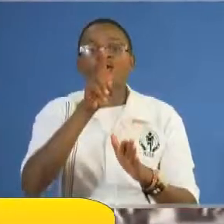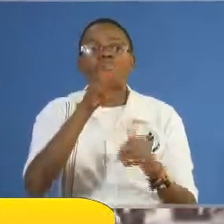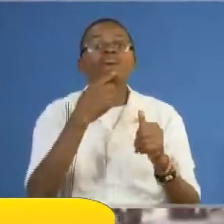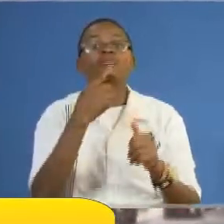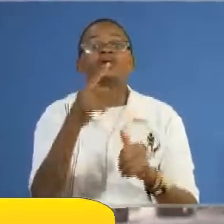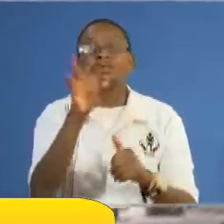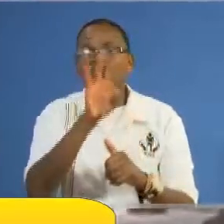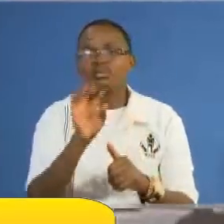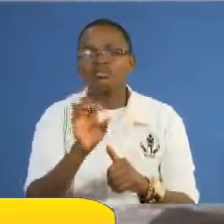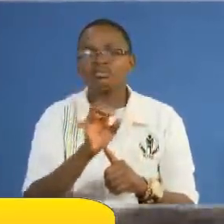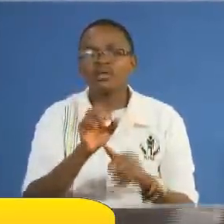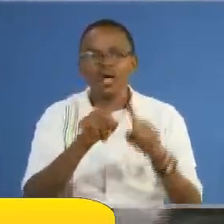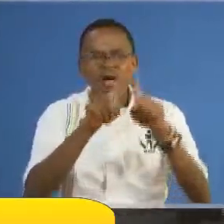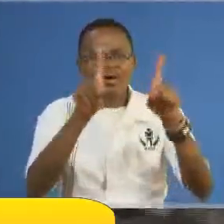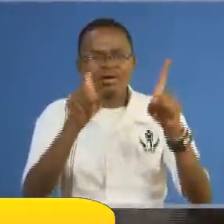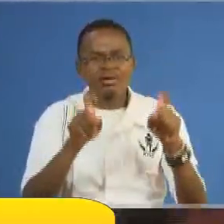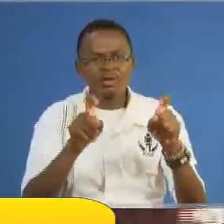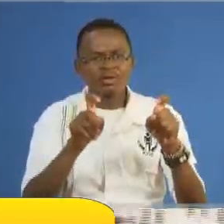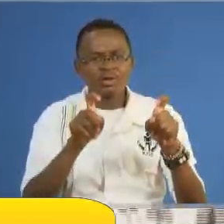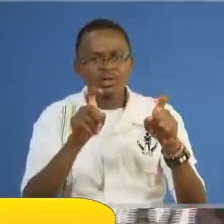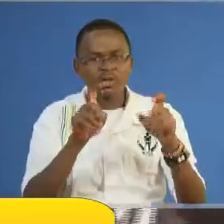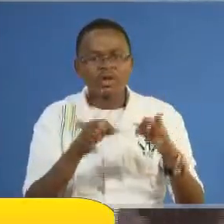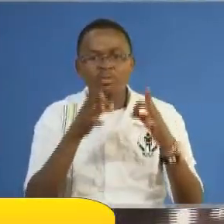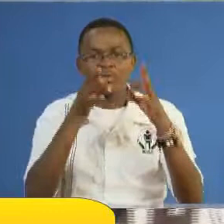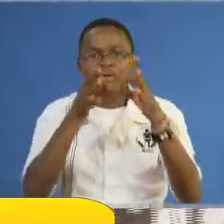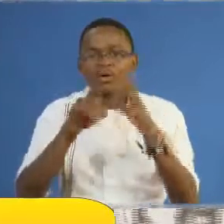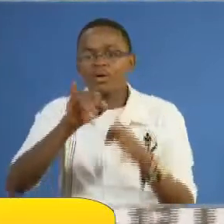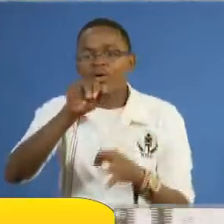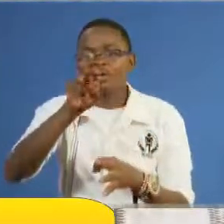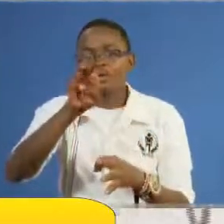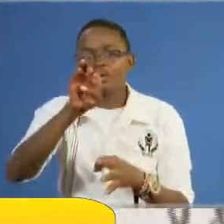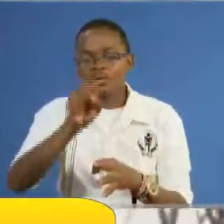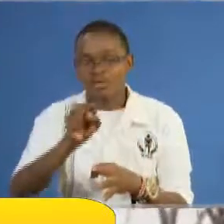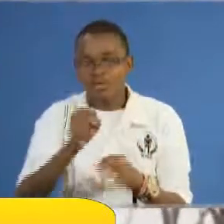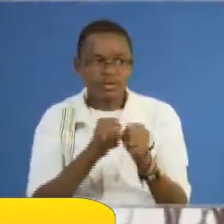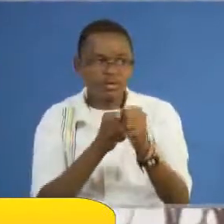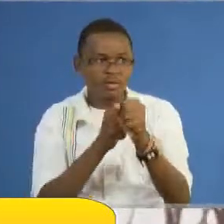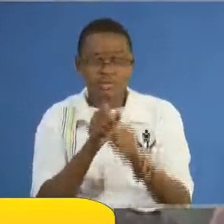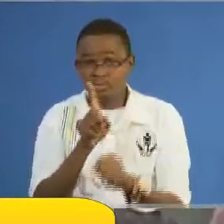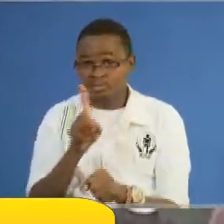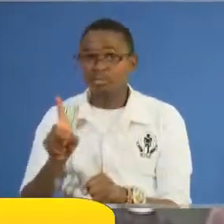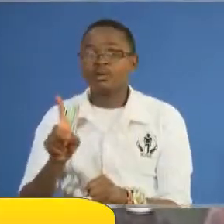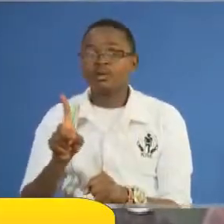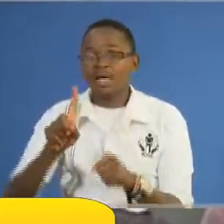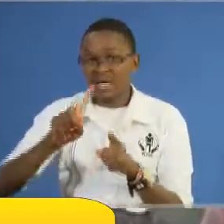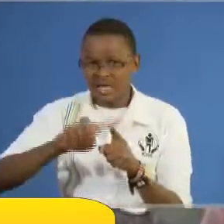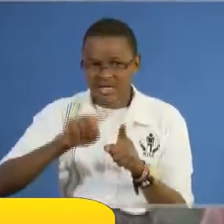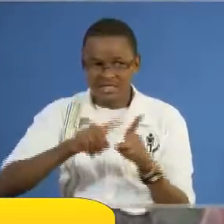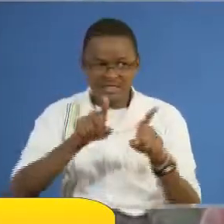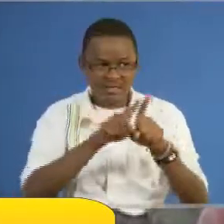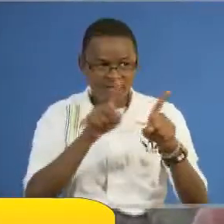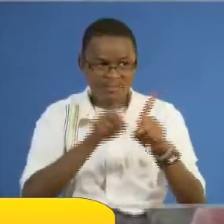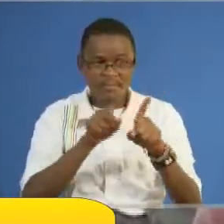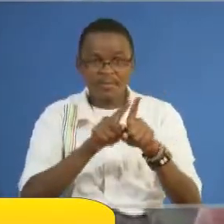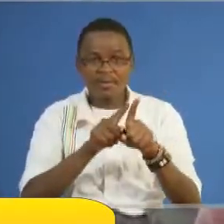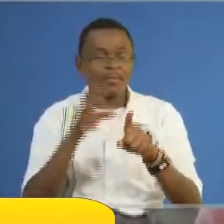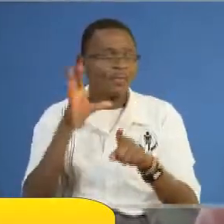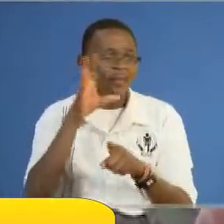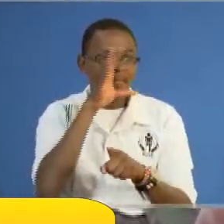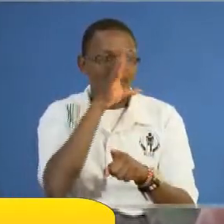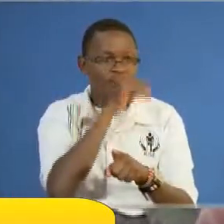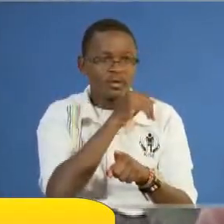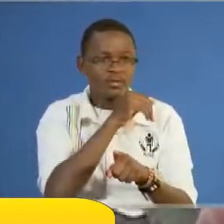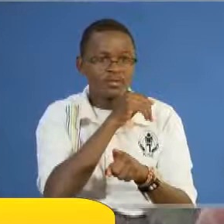100%. Suala lililositizwa na James Mogire. Bwana Mogire aliongezea kwamba kando na ukosefu